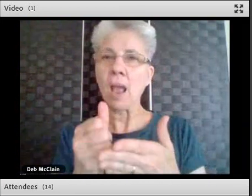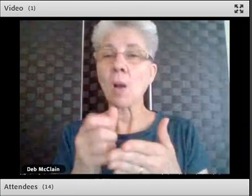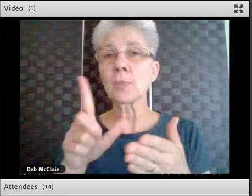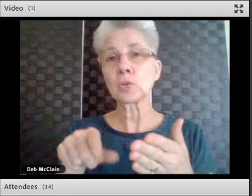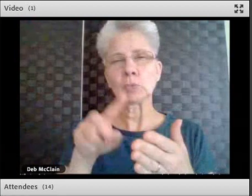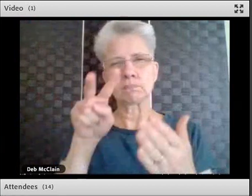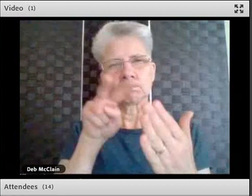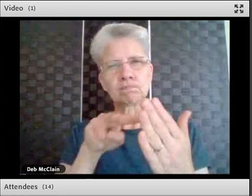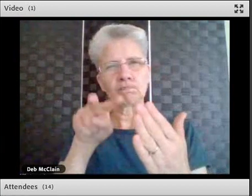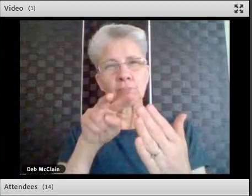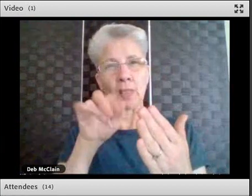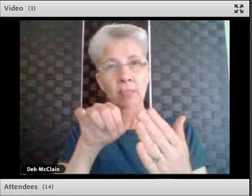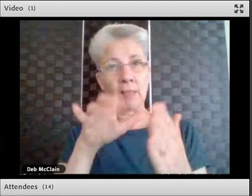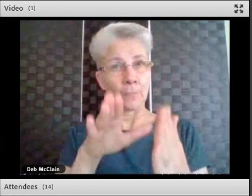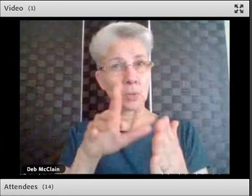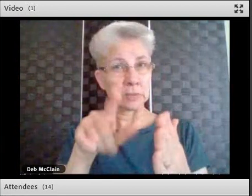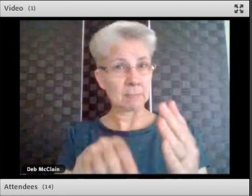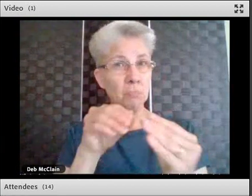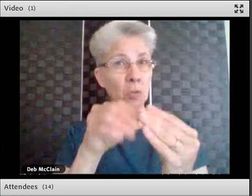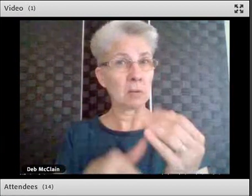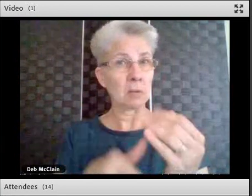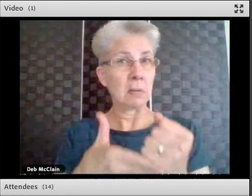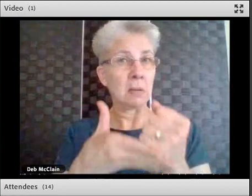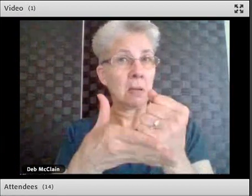you discern whether someone may need extra help.